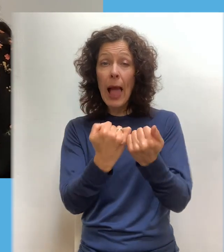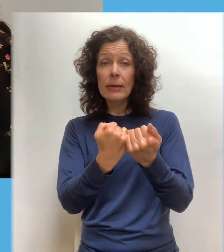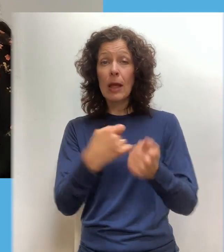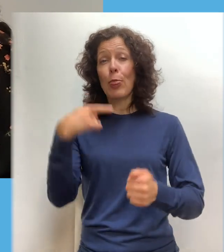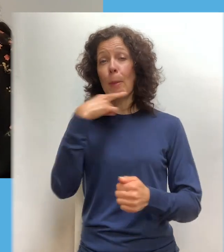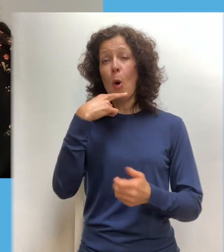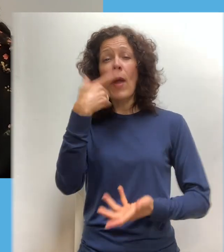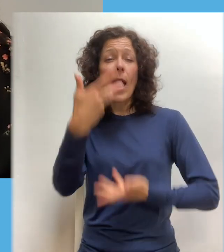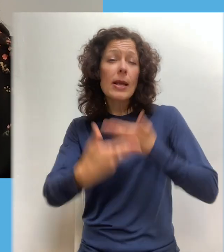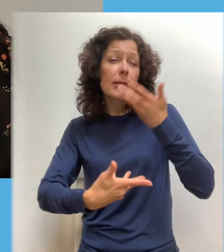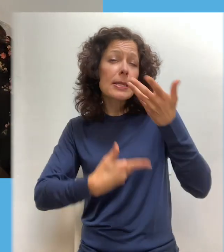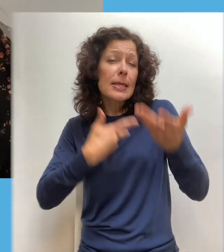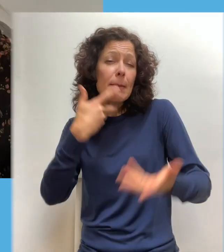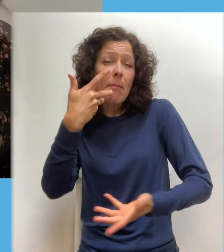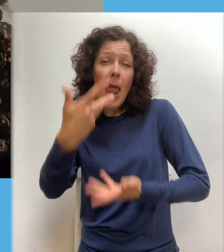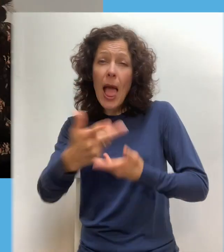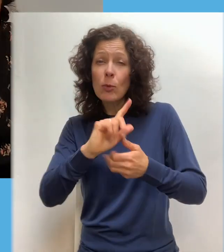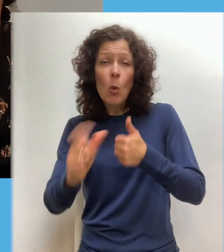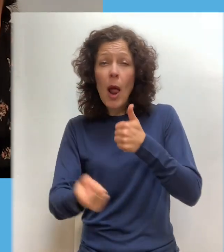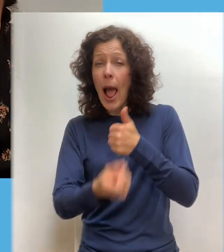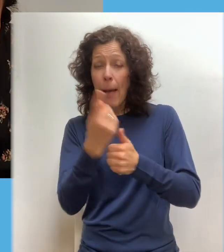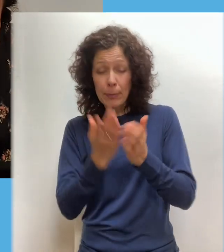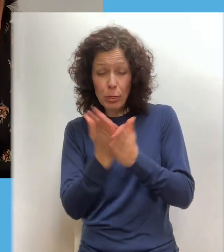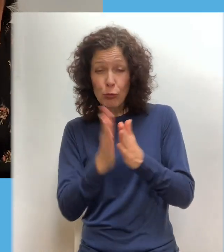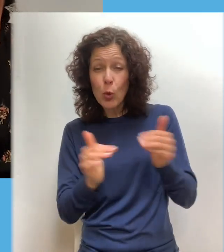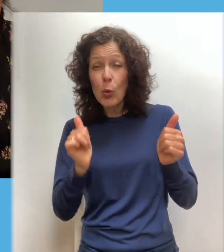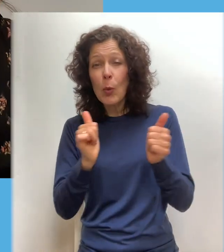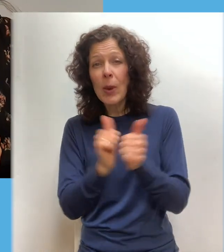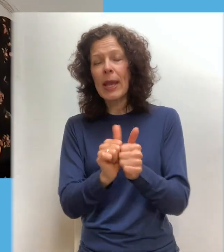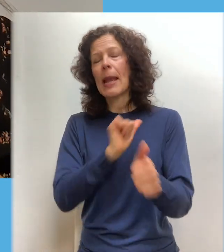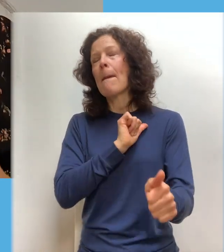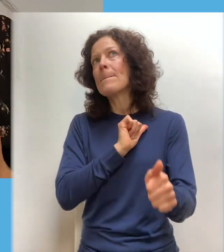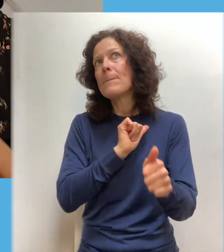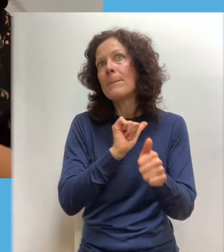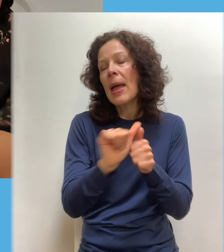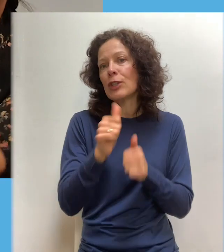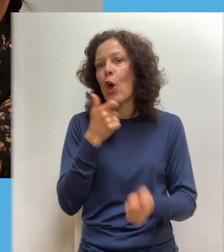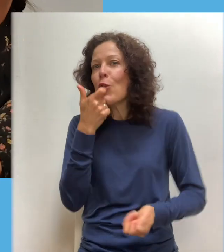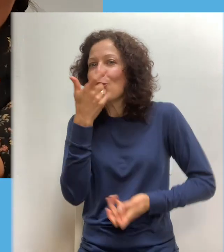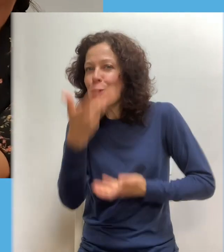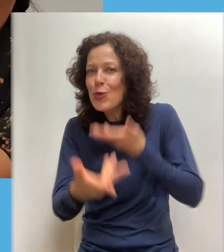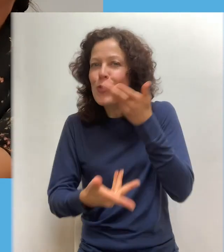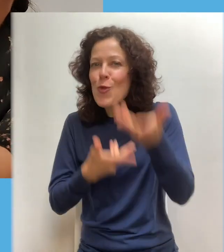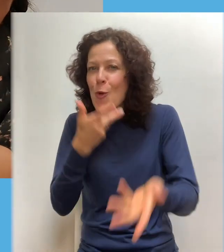about his busy weekend using his best storyteller style.